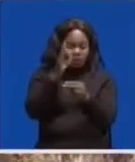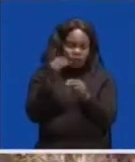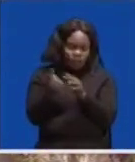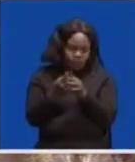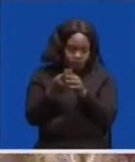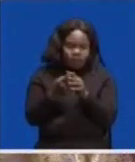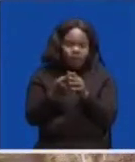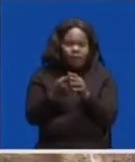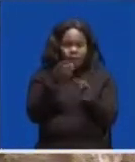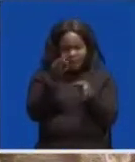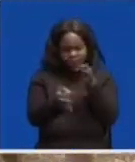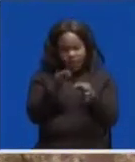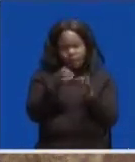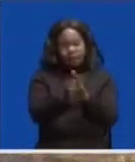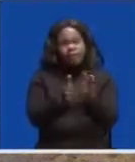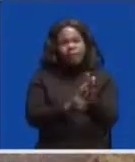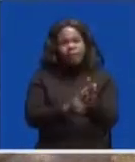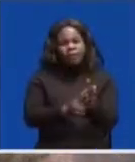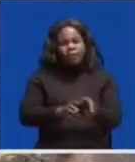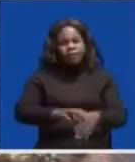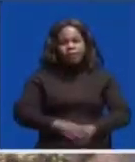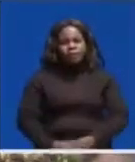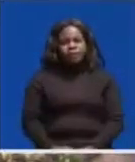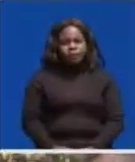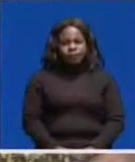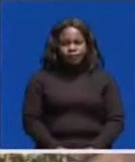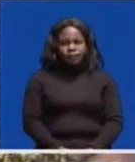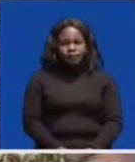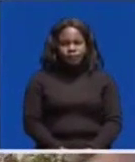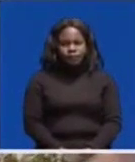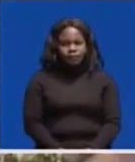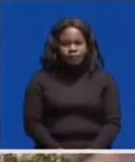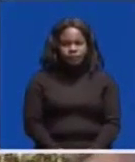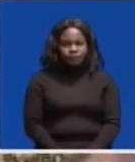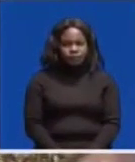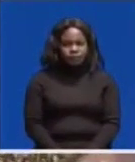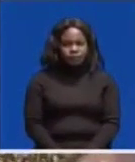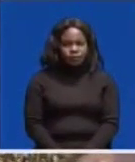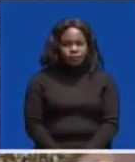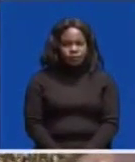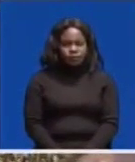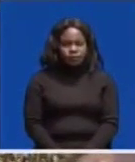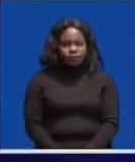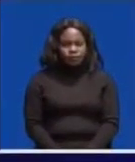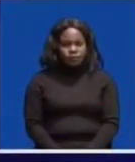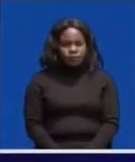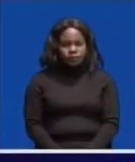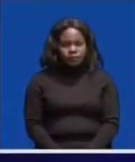law. Mark Zilgone, ZNBC News, Choma.